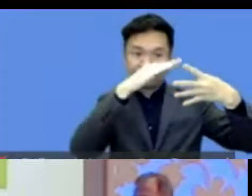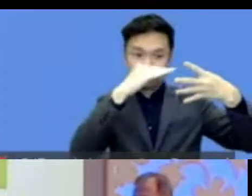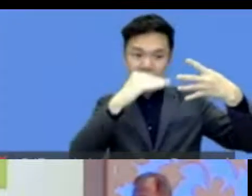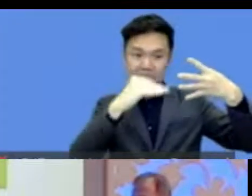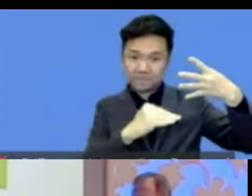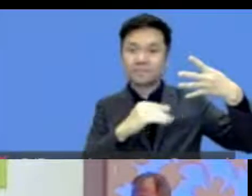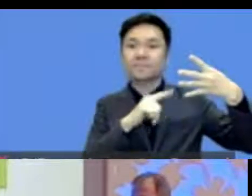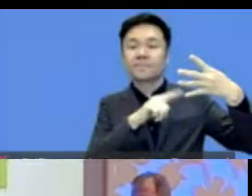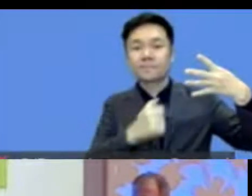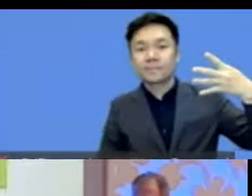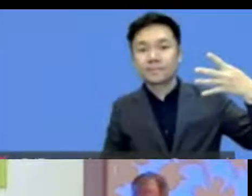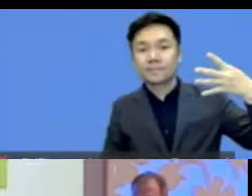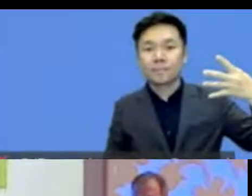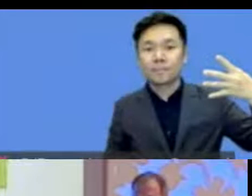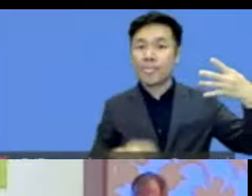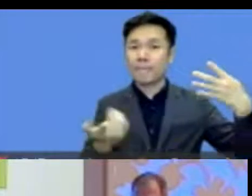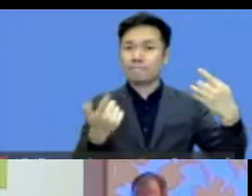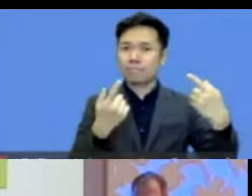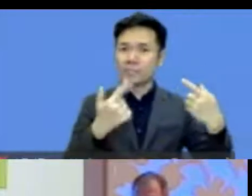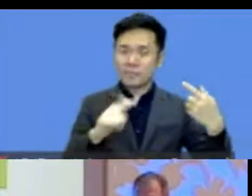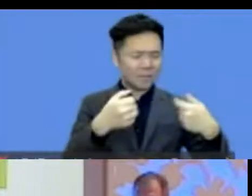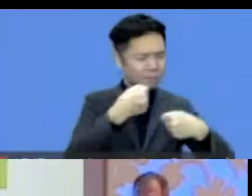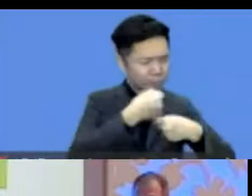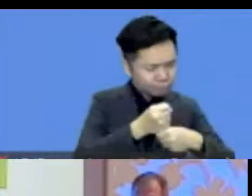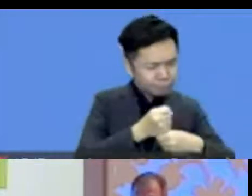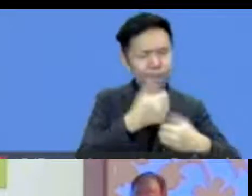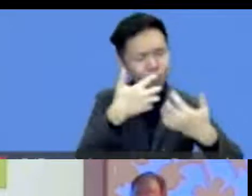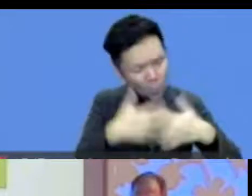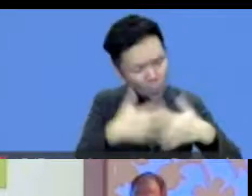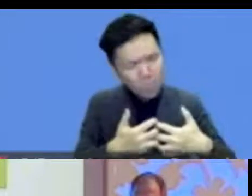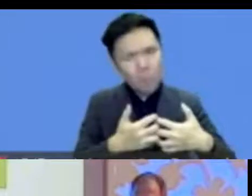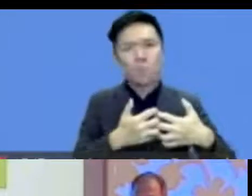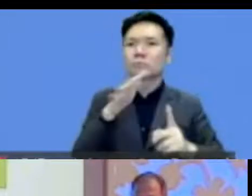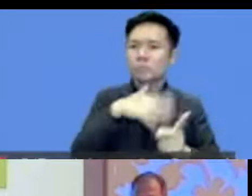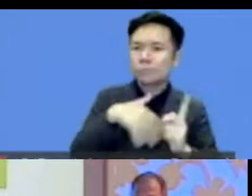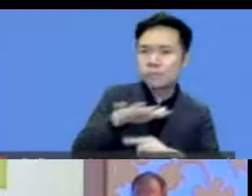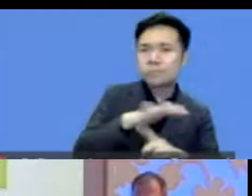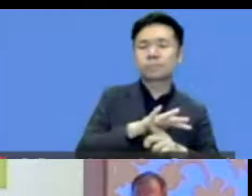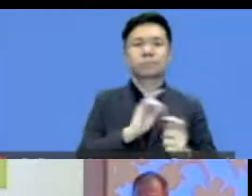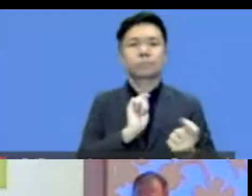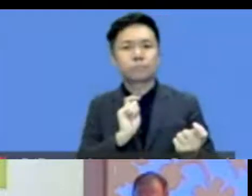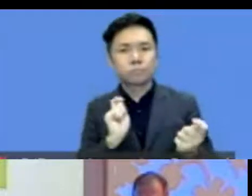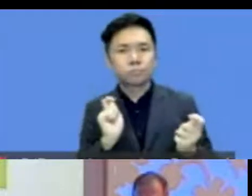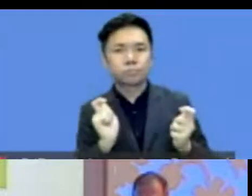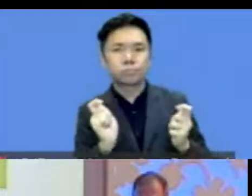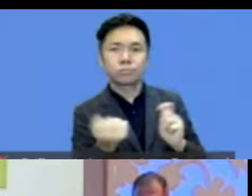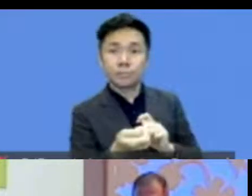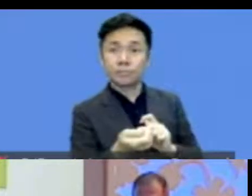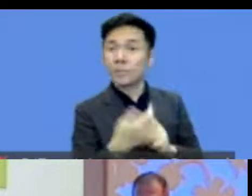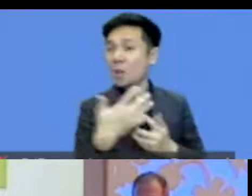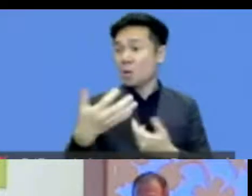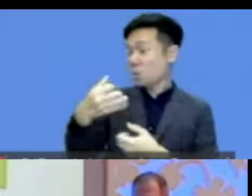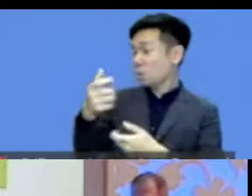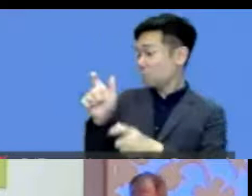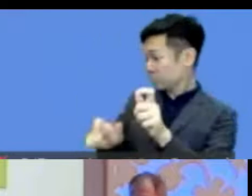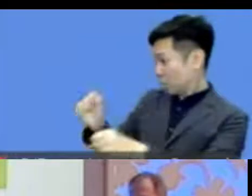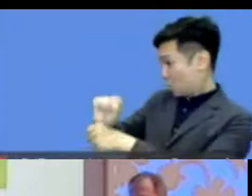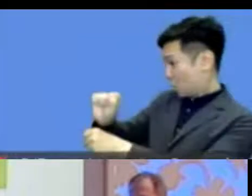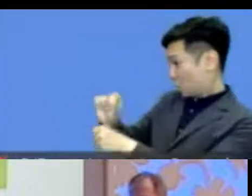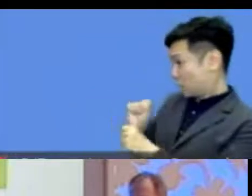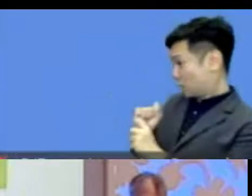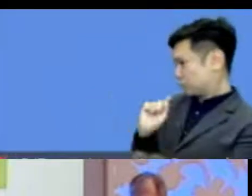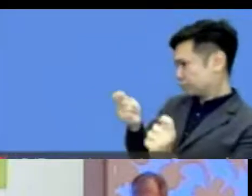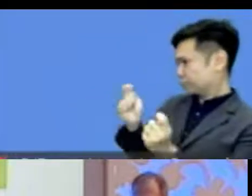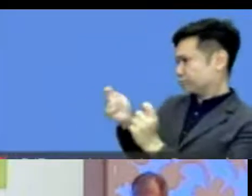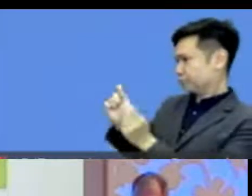industries, economies, societal processes, and also the workforce. And now